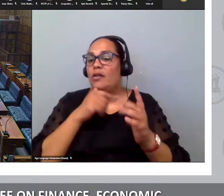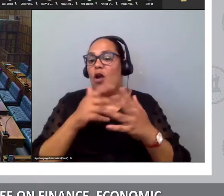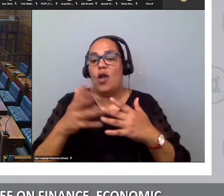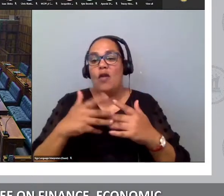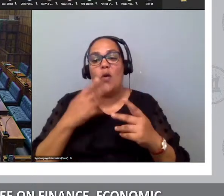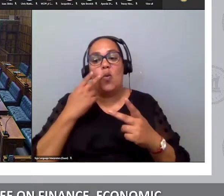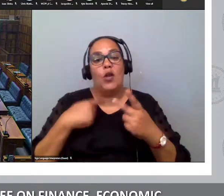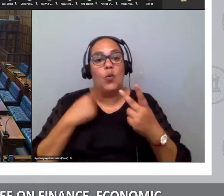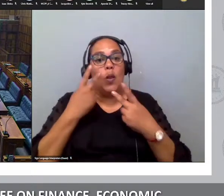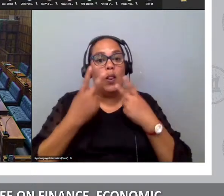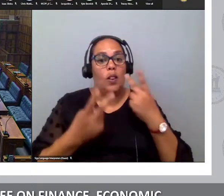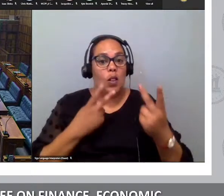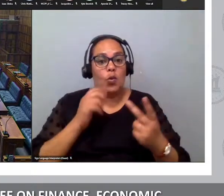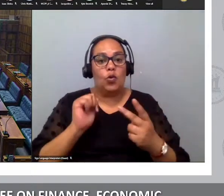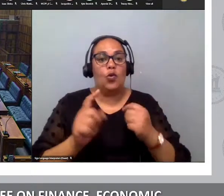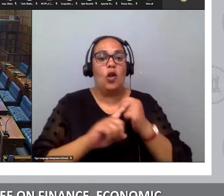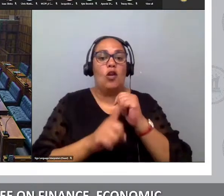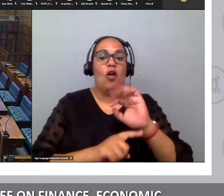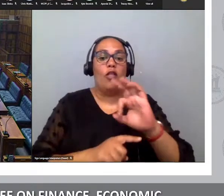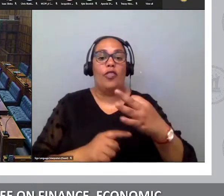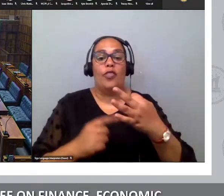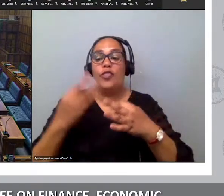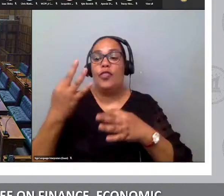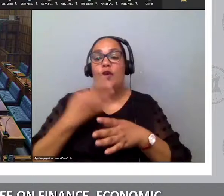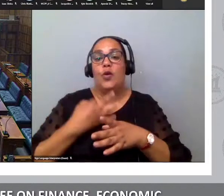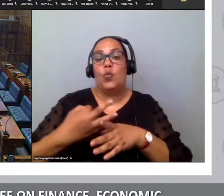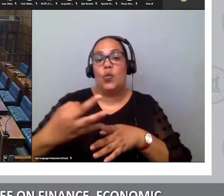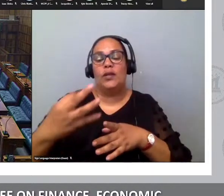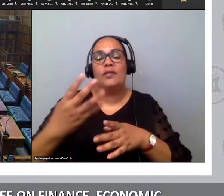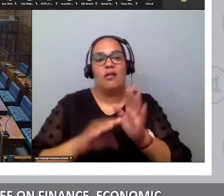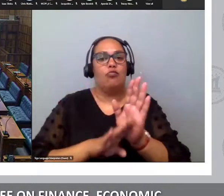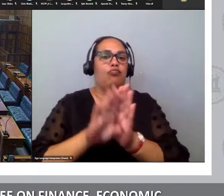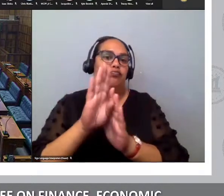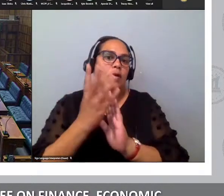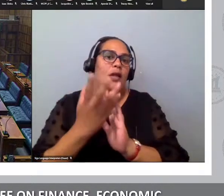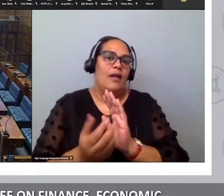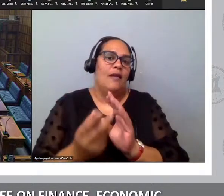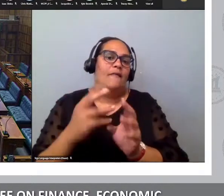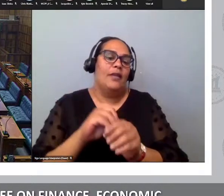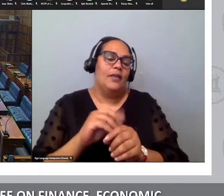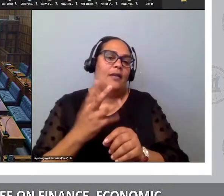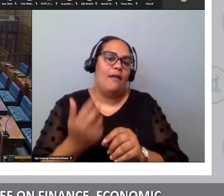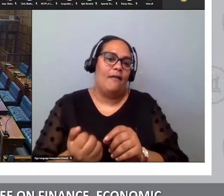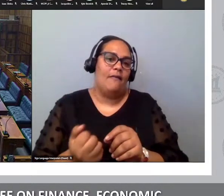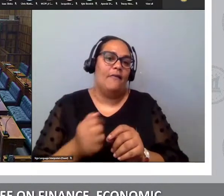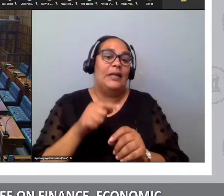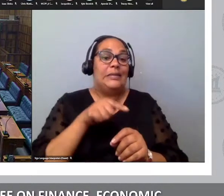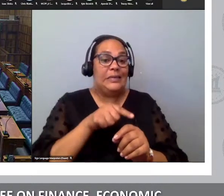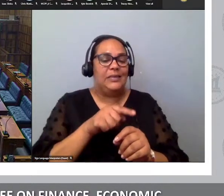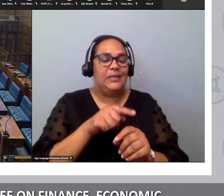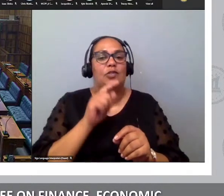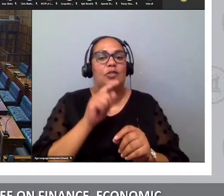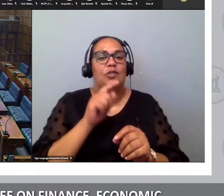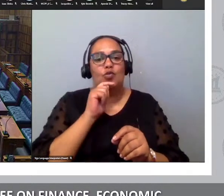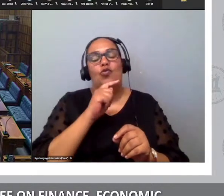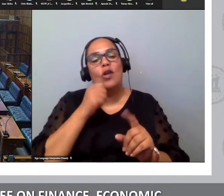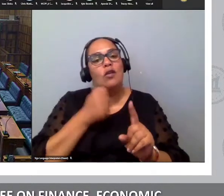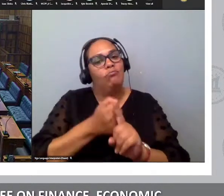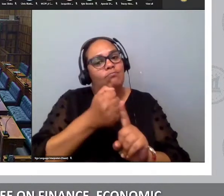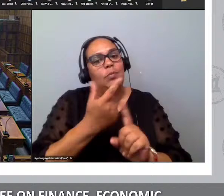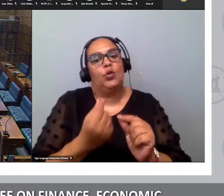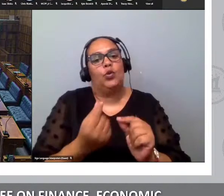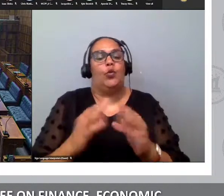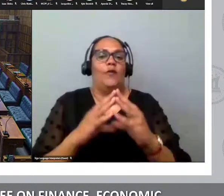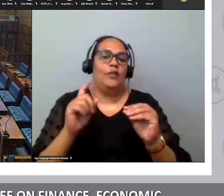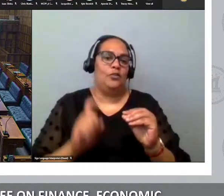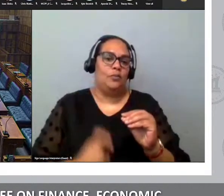at the last three weeks there's a great Improvement in that and that's our real push to get that done